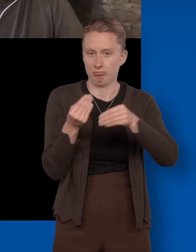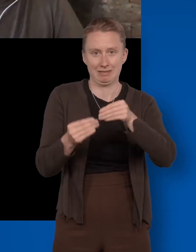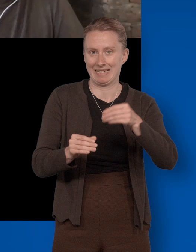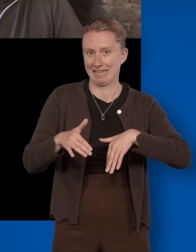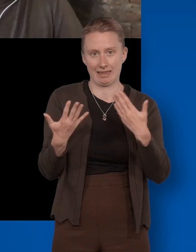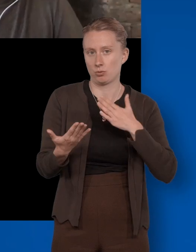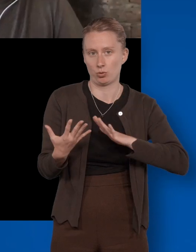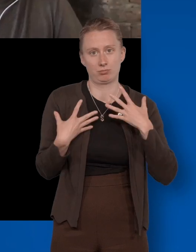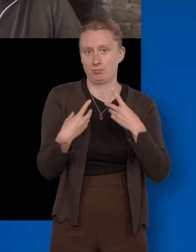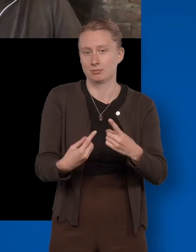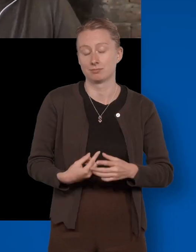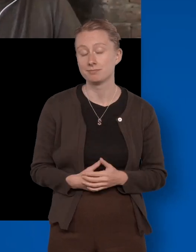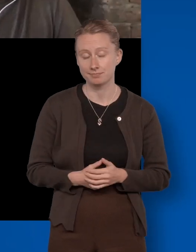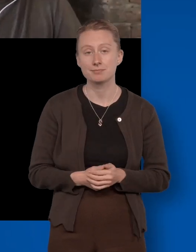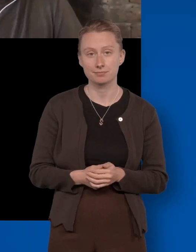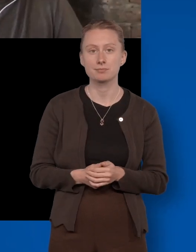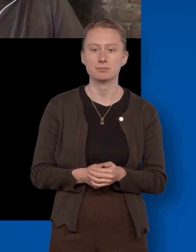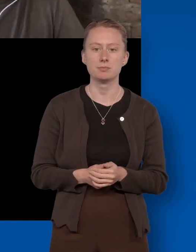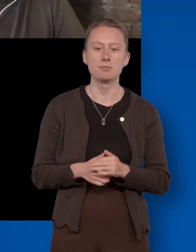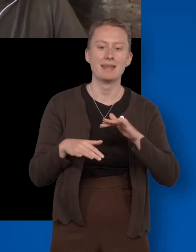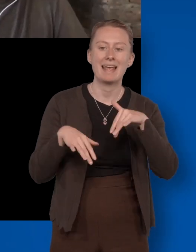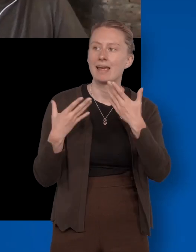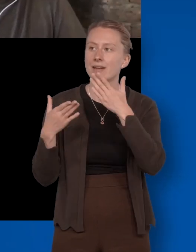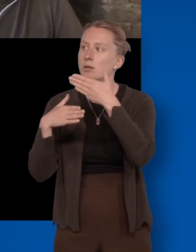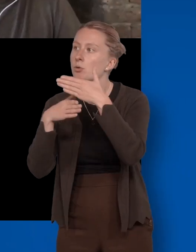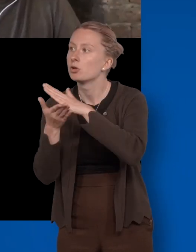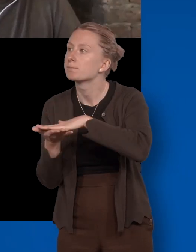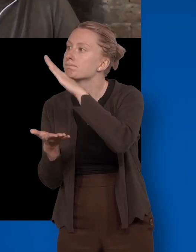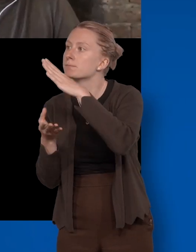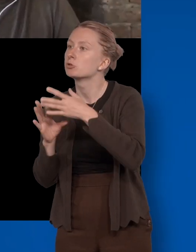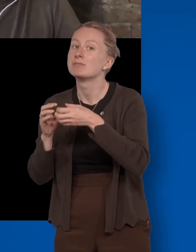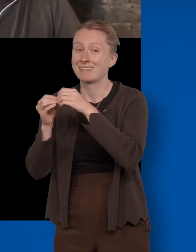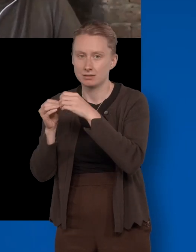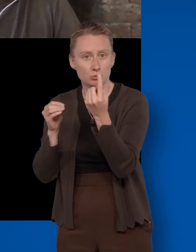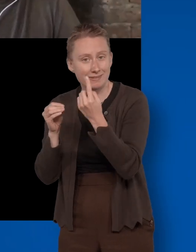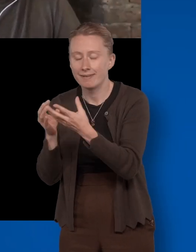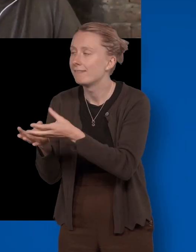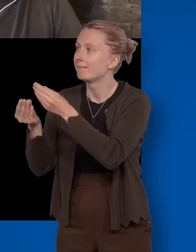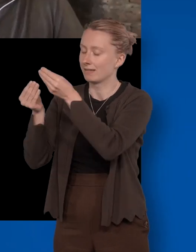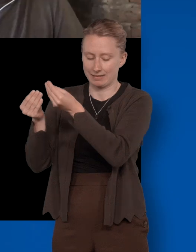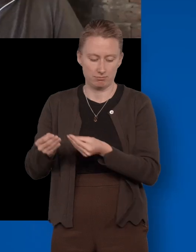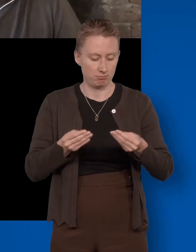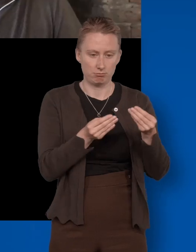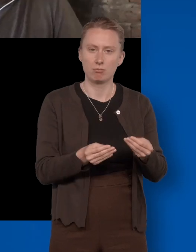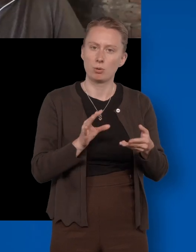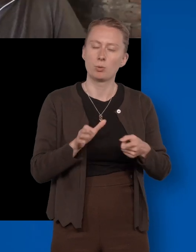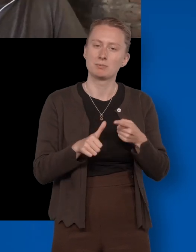basically. So yeah, so any sort of body of work that you do, you can do that kind of automatic